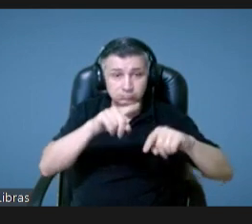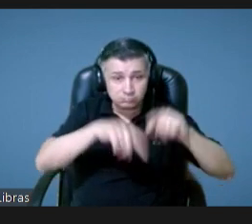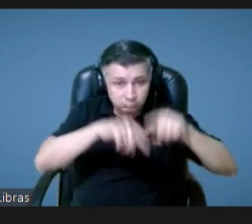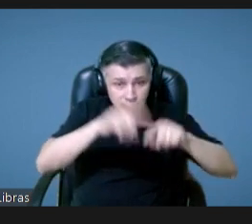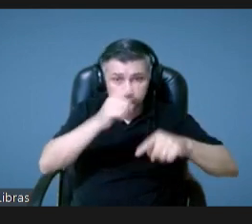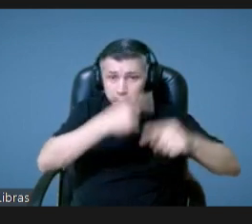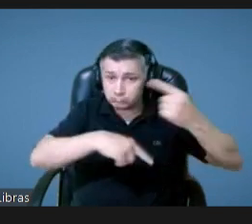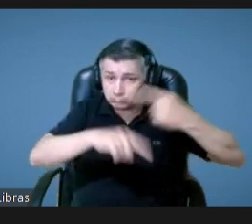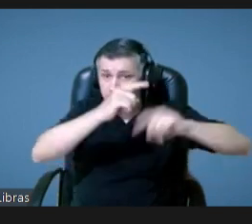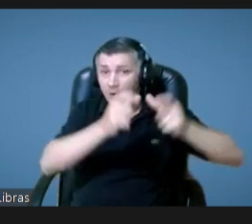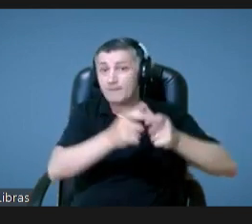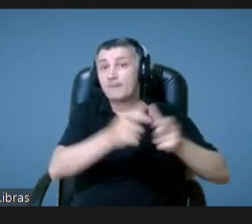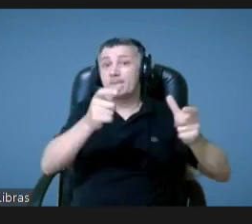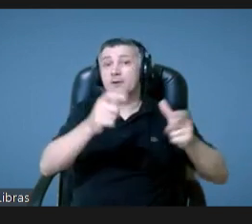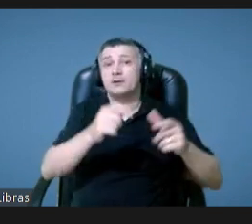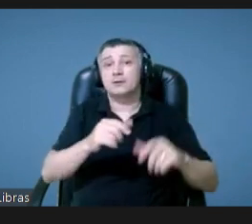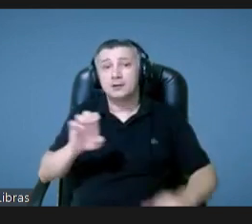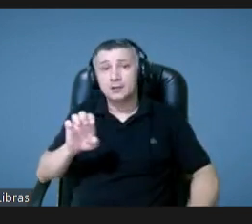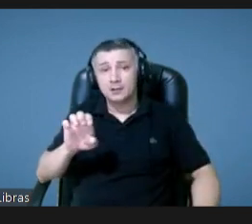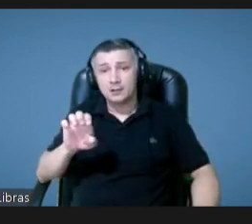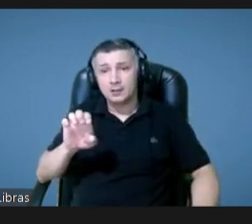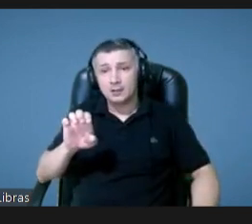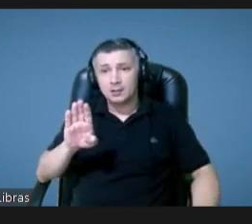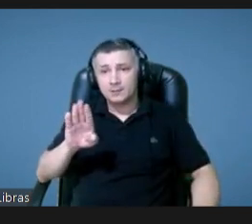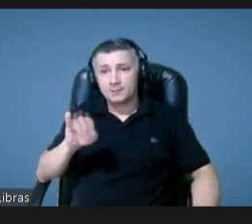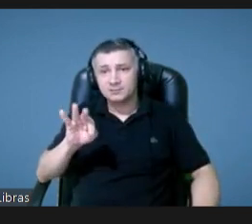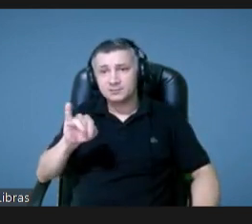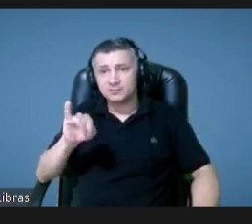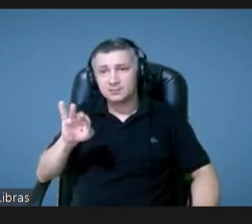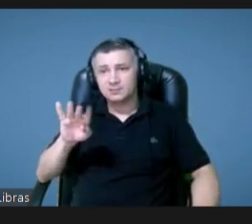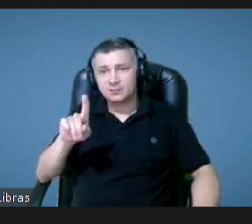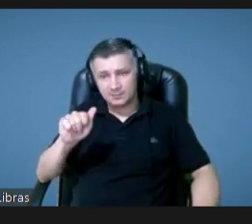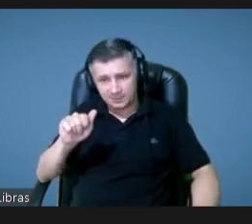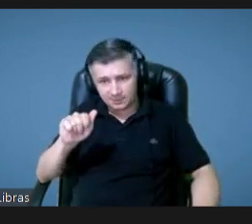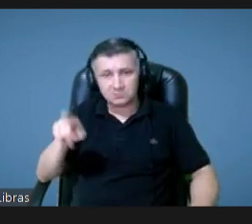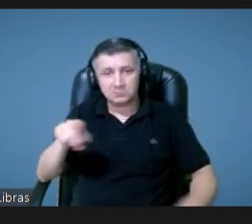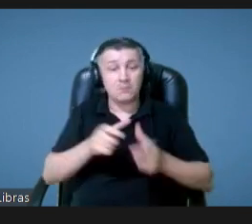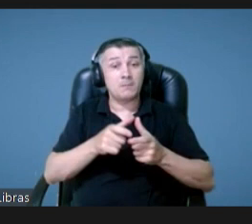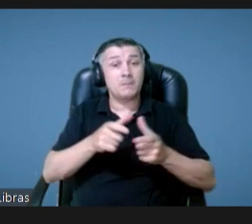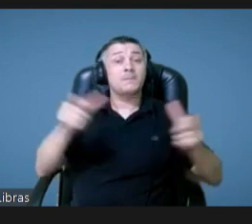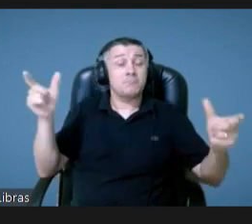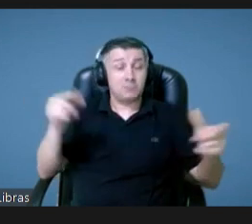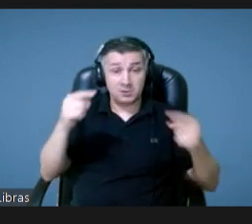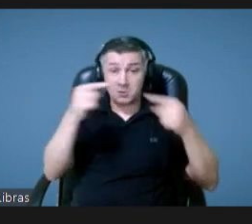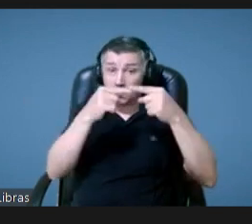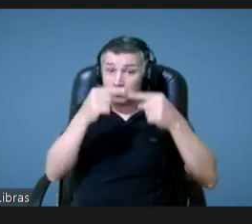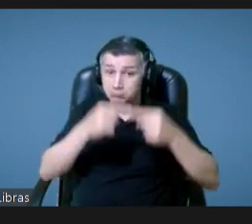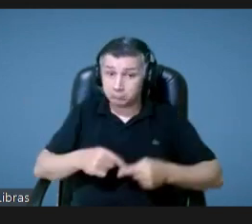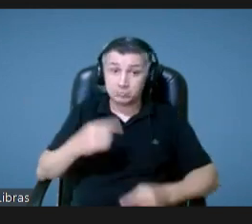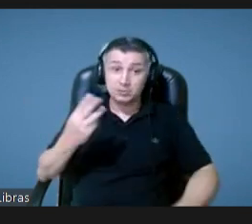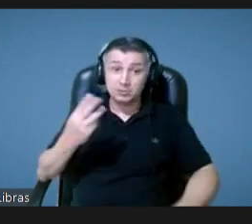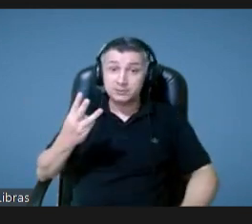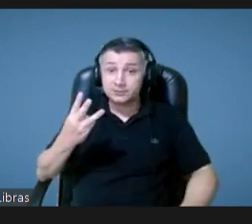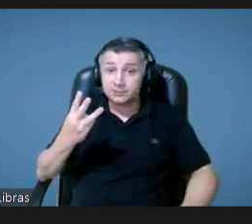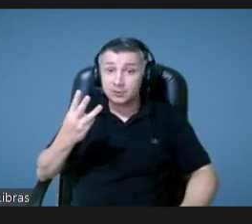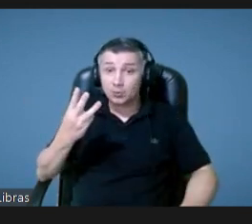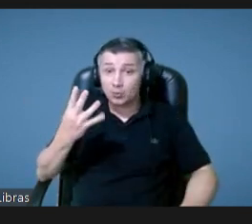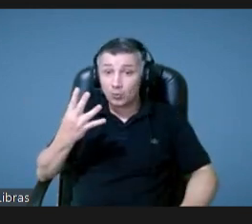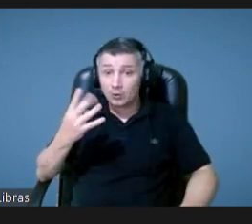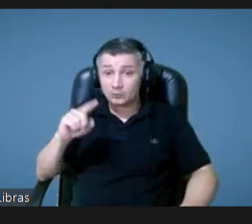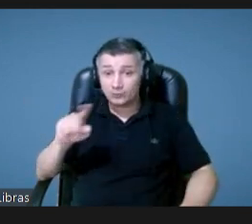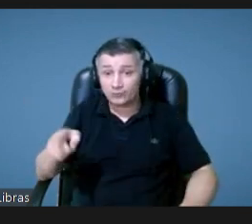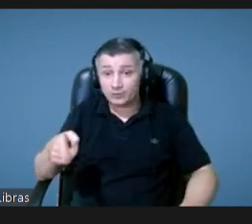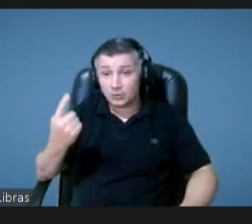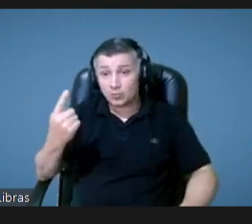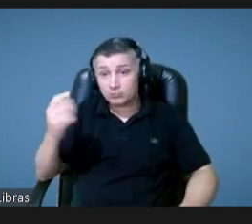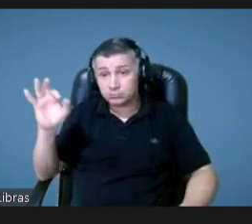growing revenues, growing gross revenue. Adjusted EBITDA has grown as well